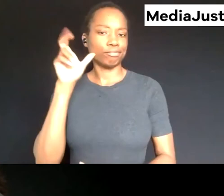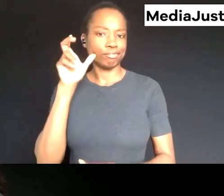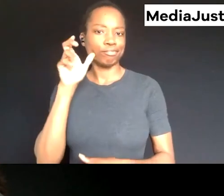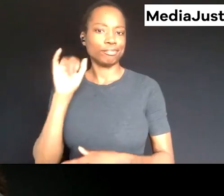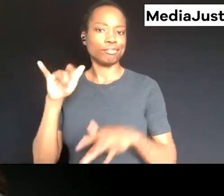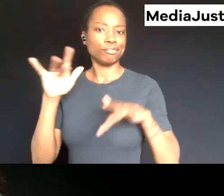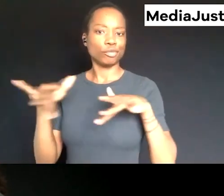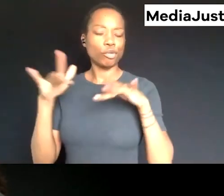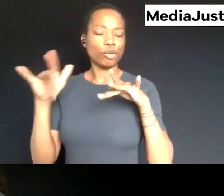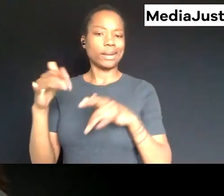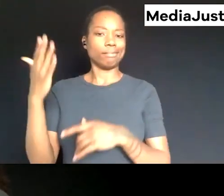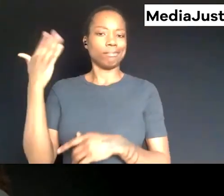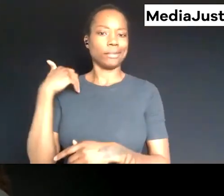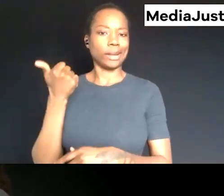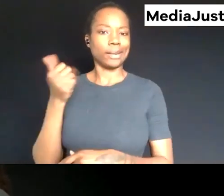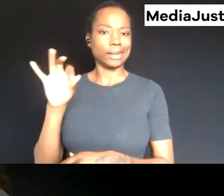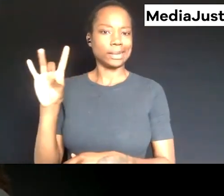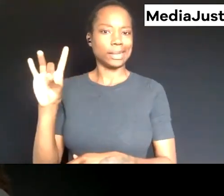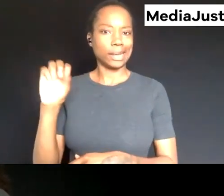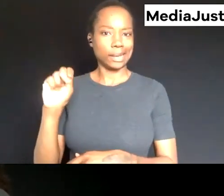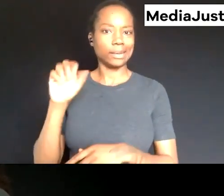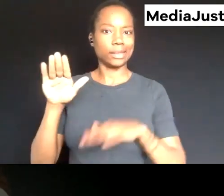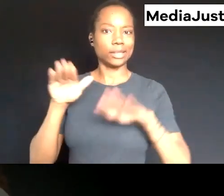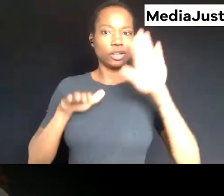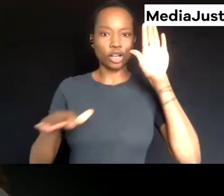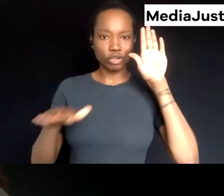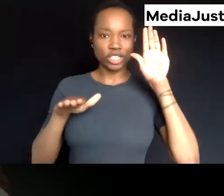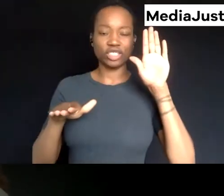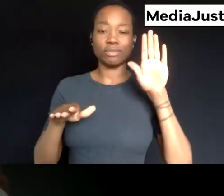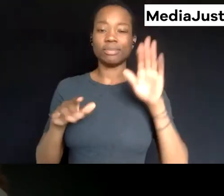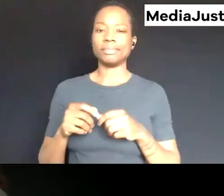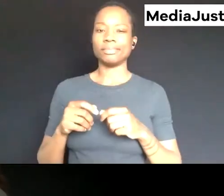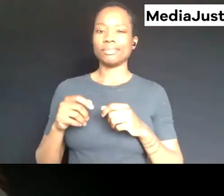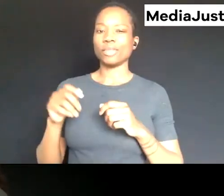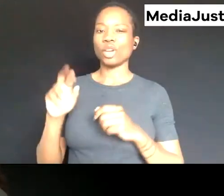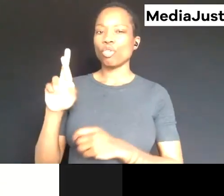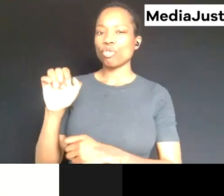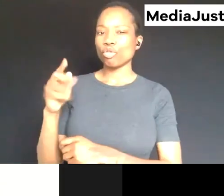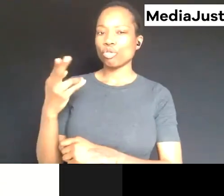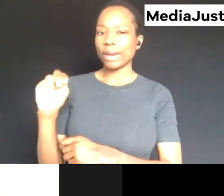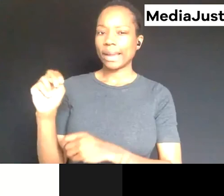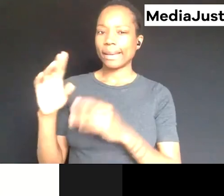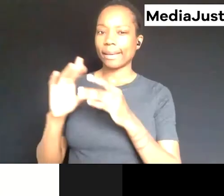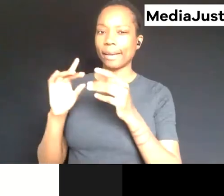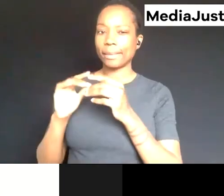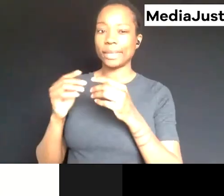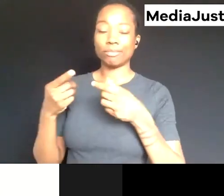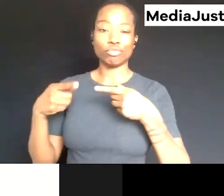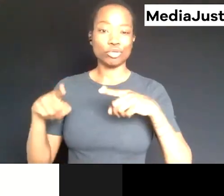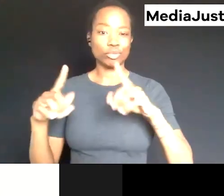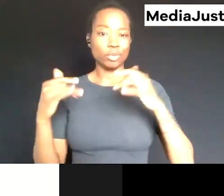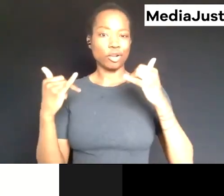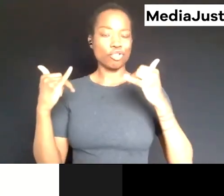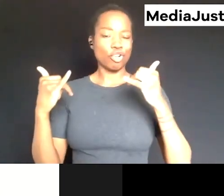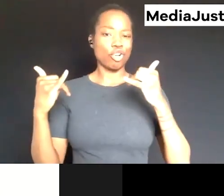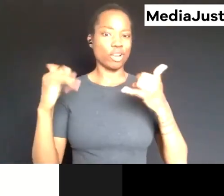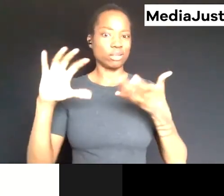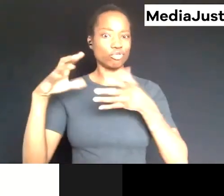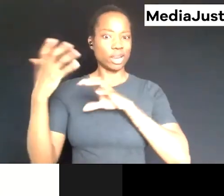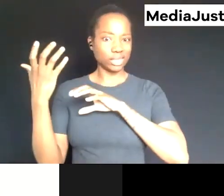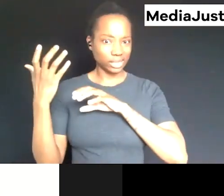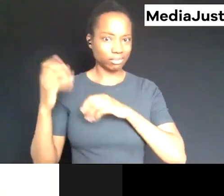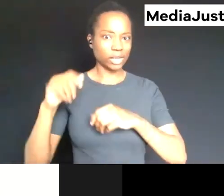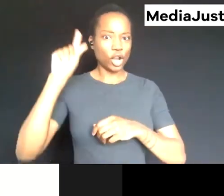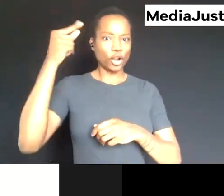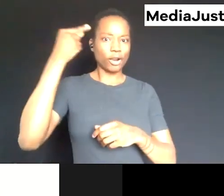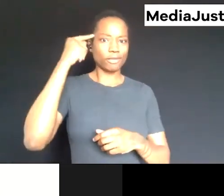in 1980. In this present crisis, government is not the solution to our problem. Government is the